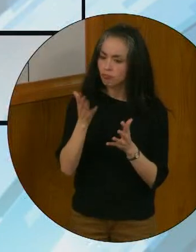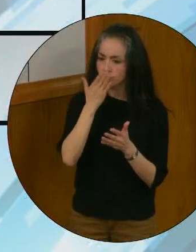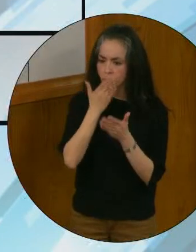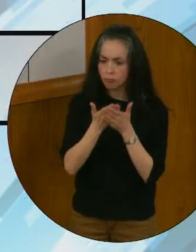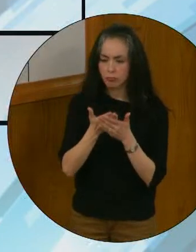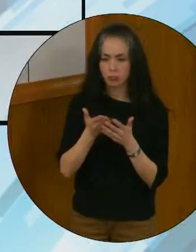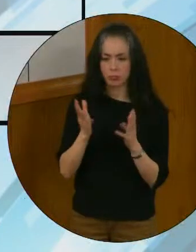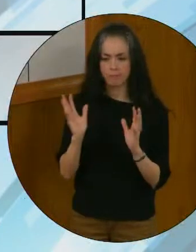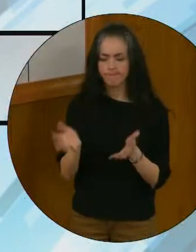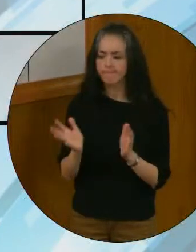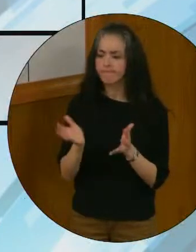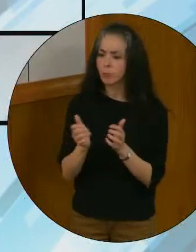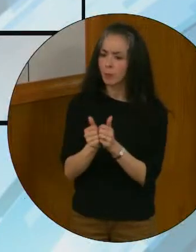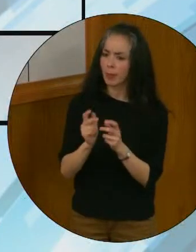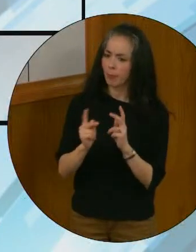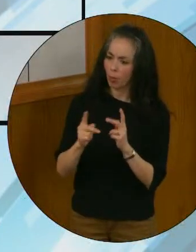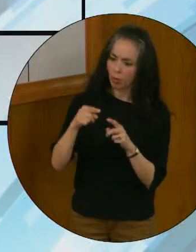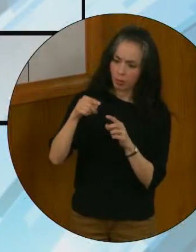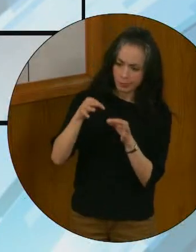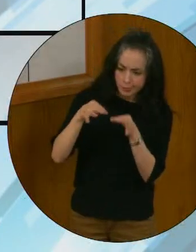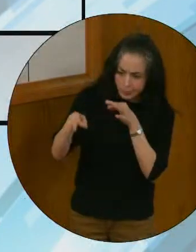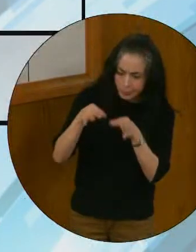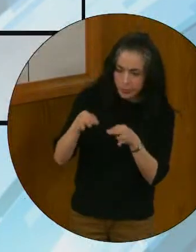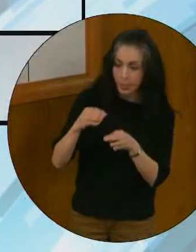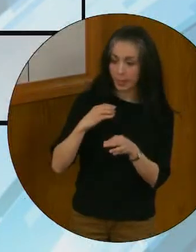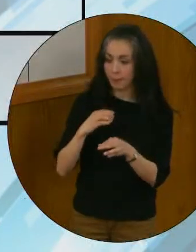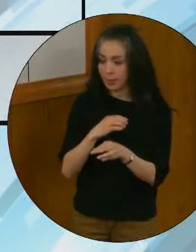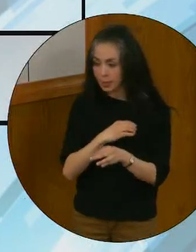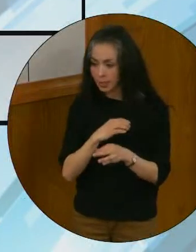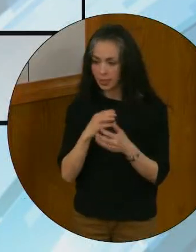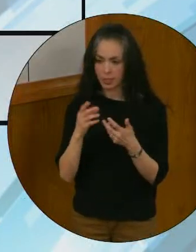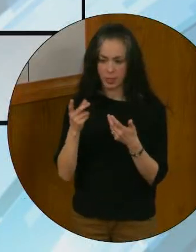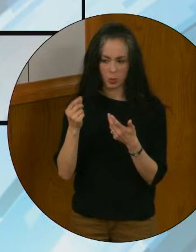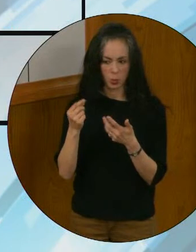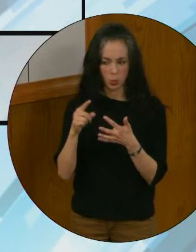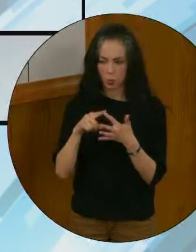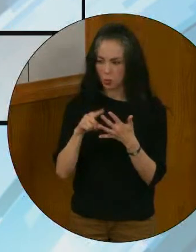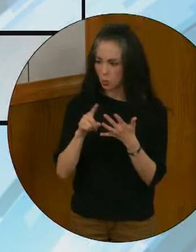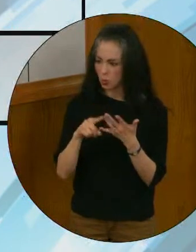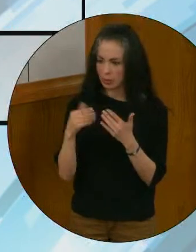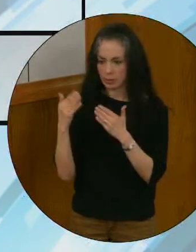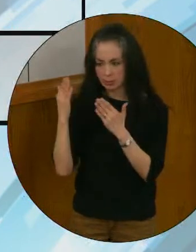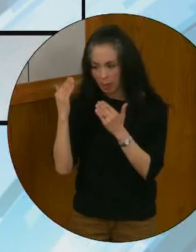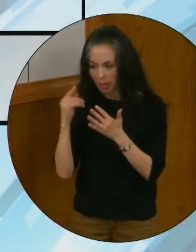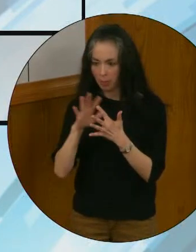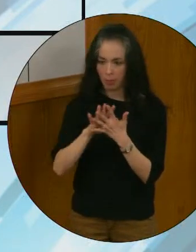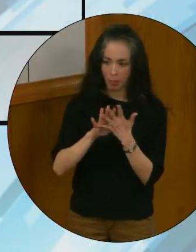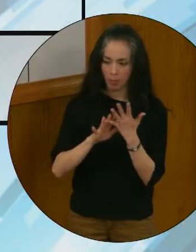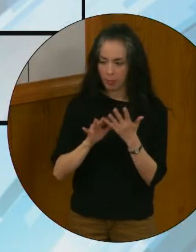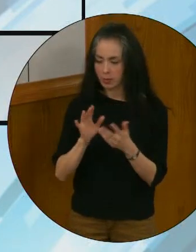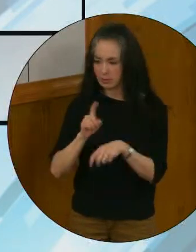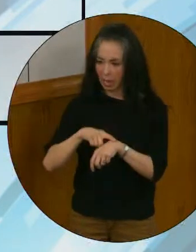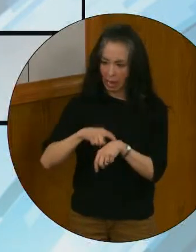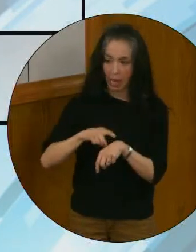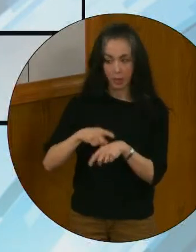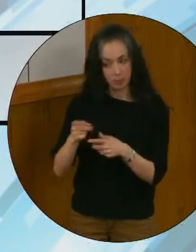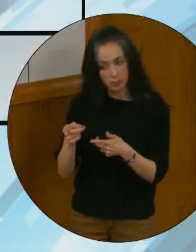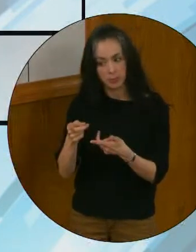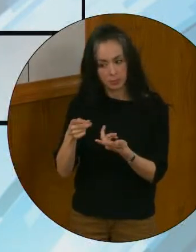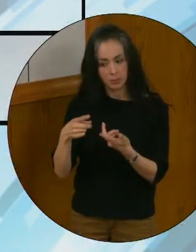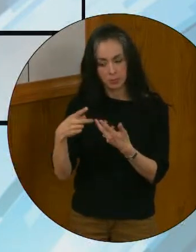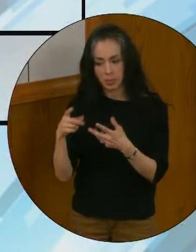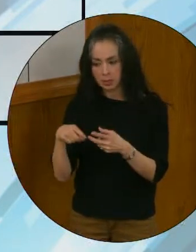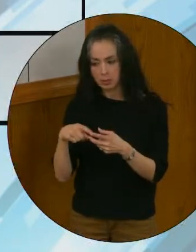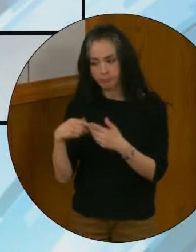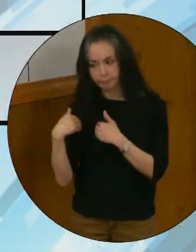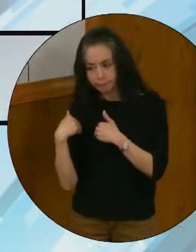to let them know what the committees, their structures, how it works, the time commitment. And it's easier